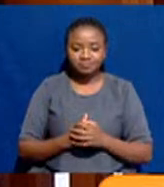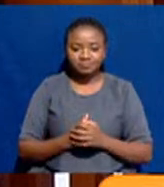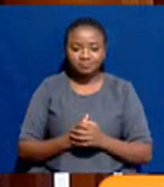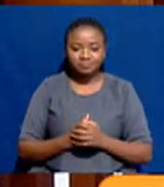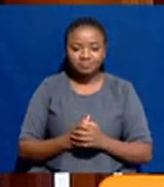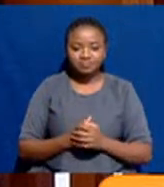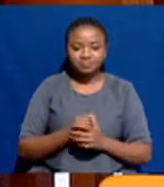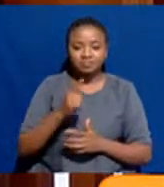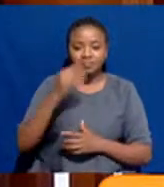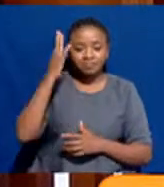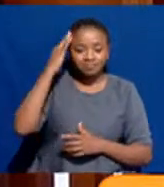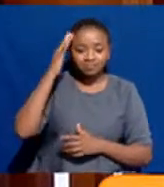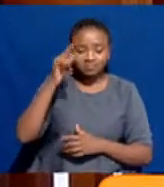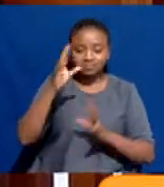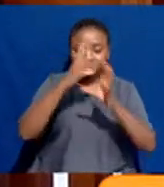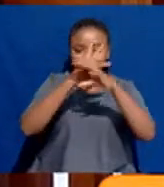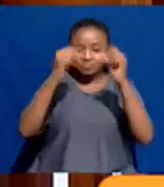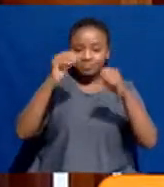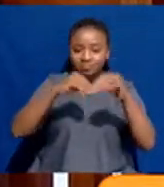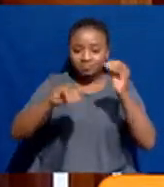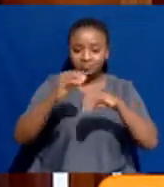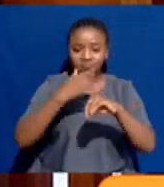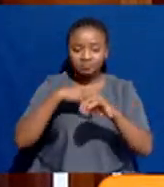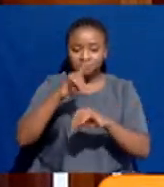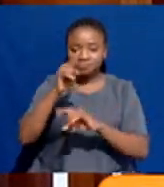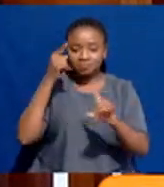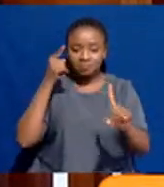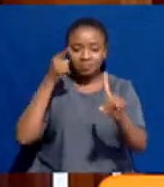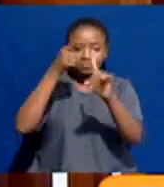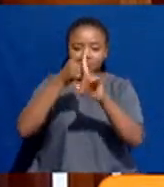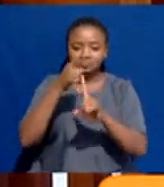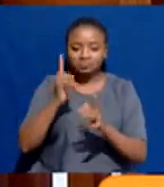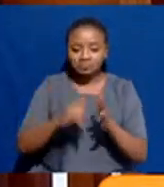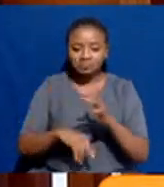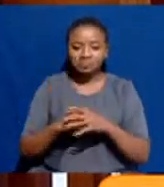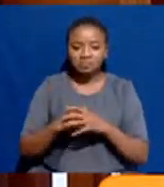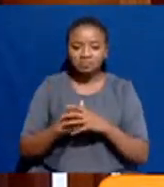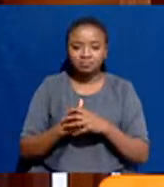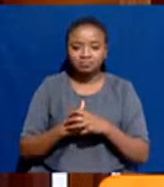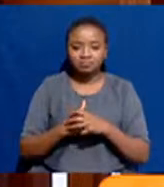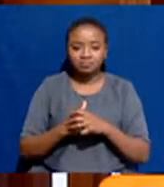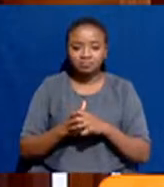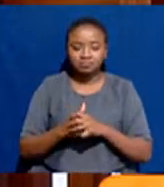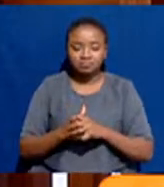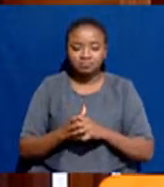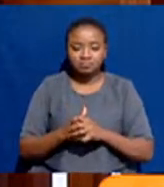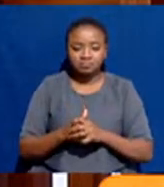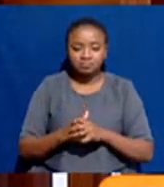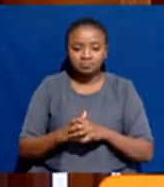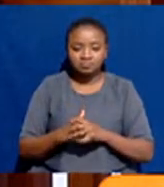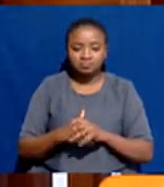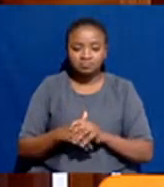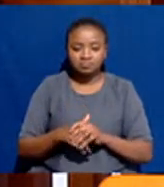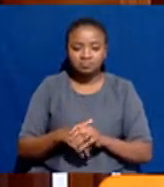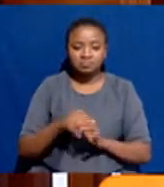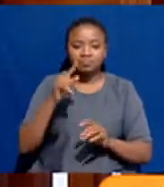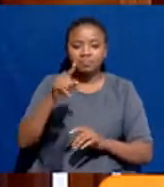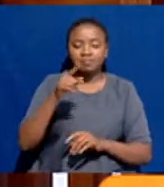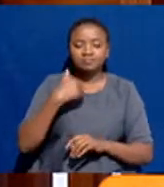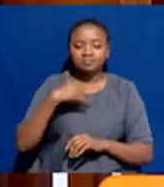you know, has one clear outcome in a country that has politics of